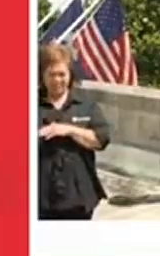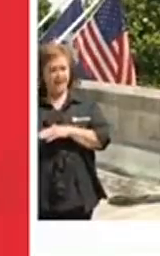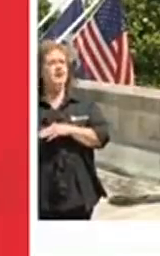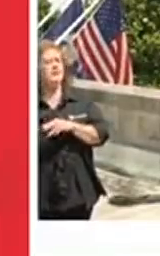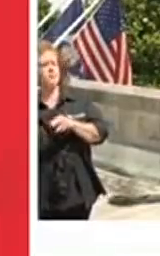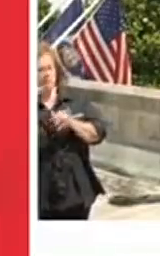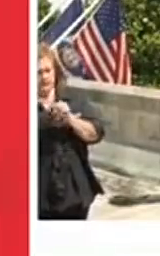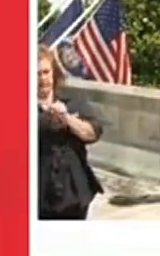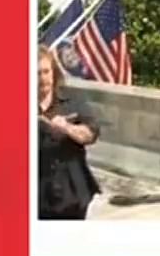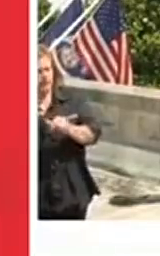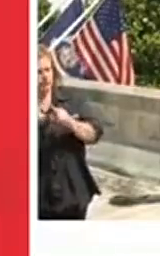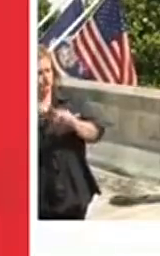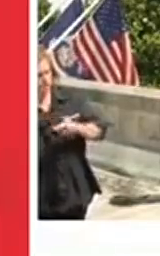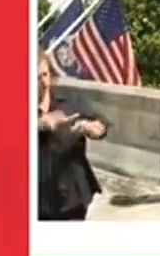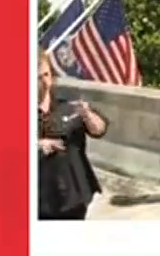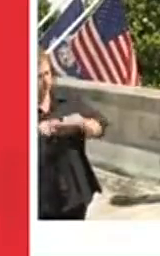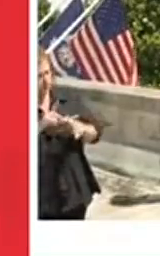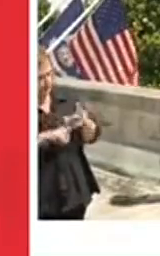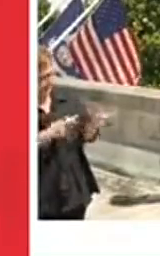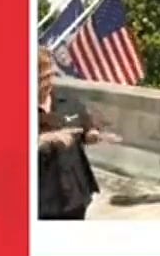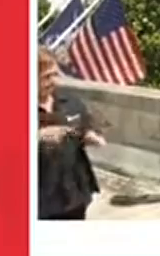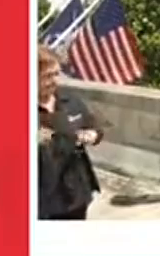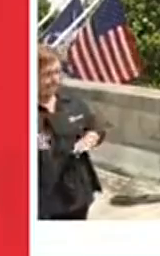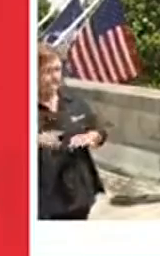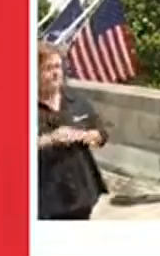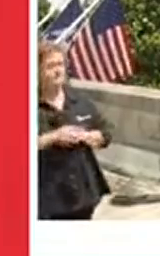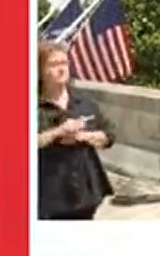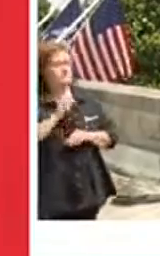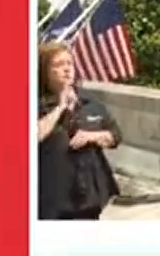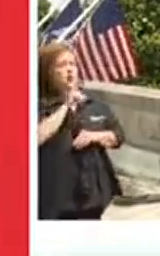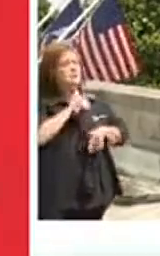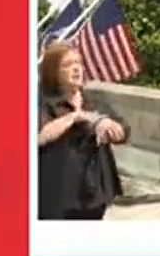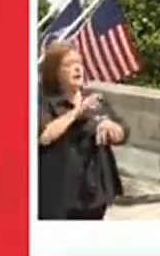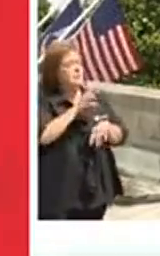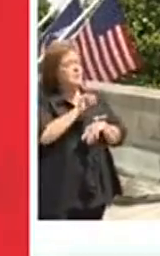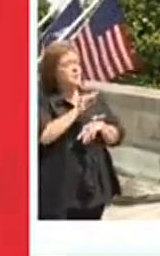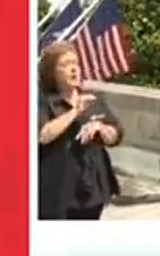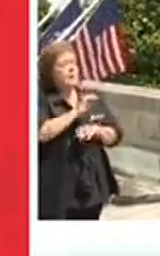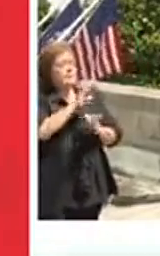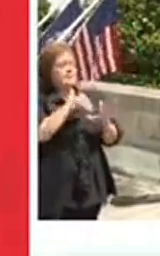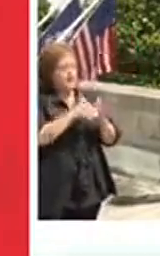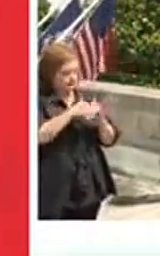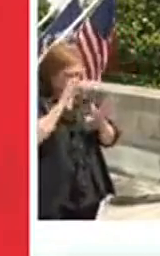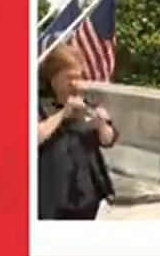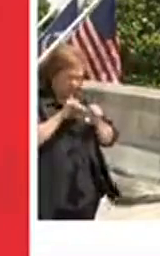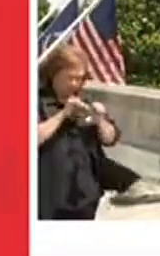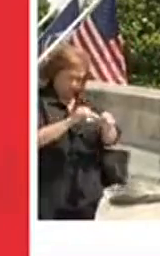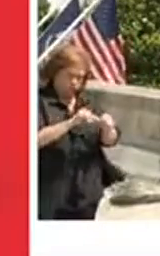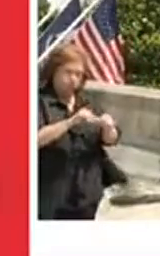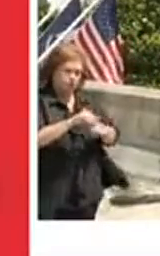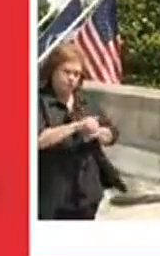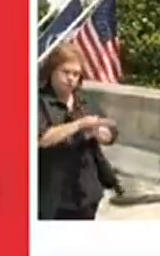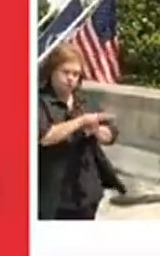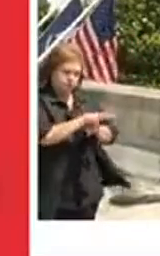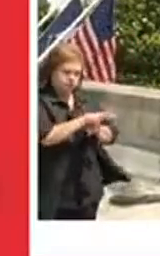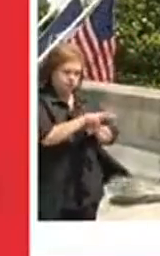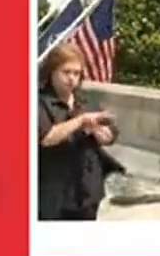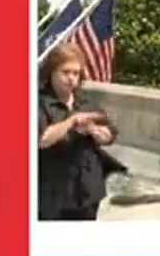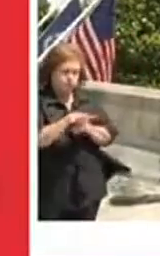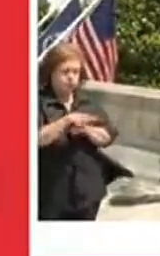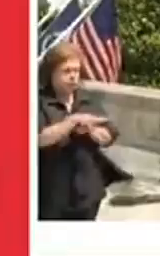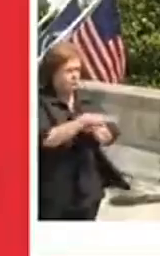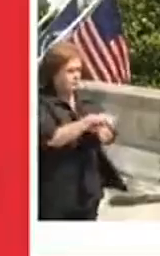to monitor and respond to impacts. Additionally, the Real-Time Crime Center will be active 24/7, as they always are, to assist in